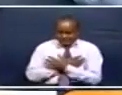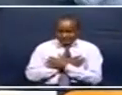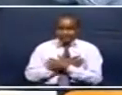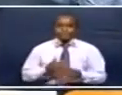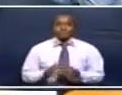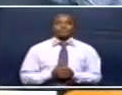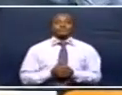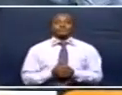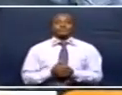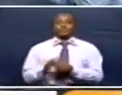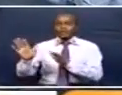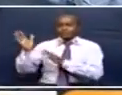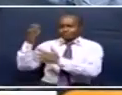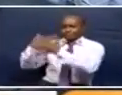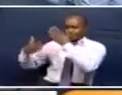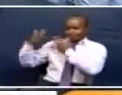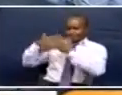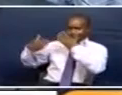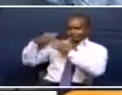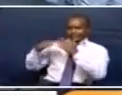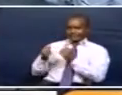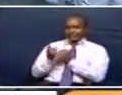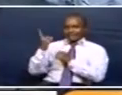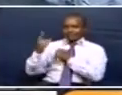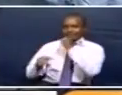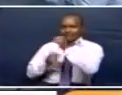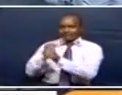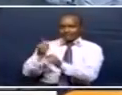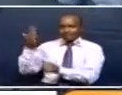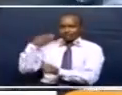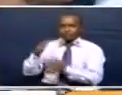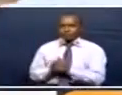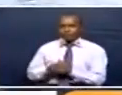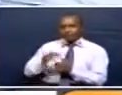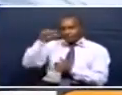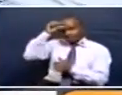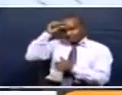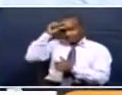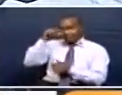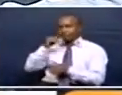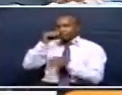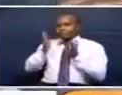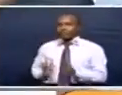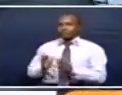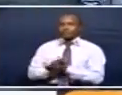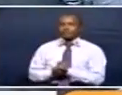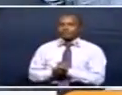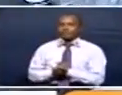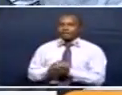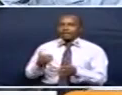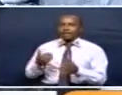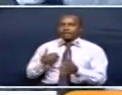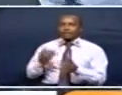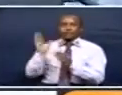let me take you back 11 years. Yes. 11 years. Government spokesman Alfred Mutua. And you've heard this story many